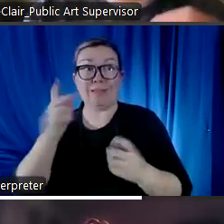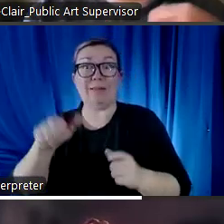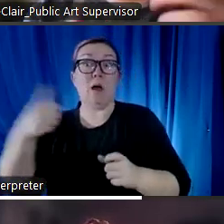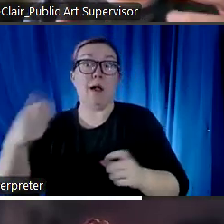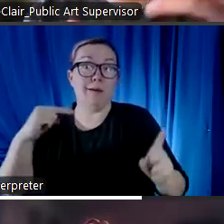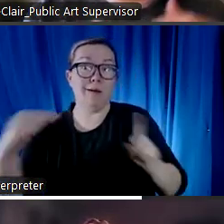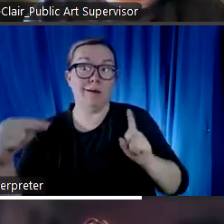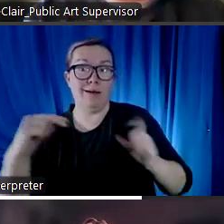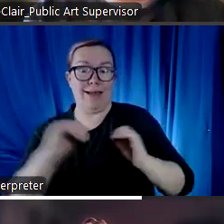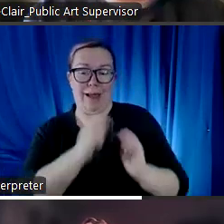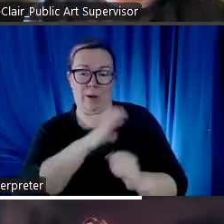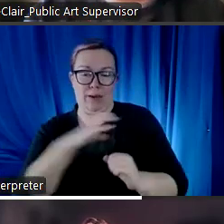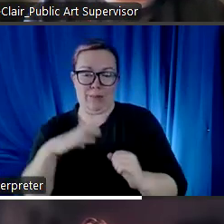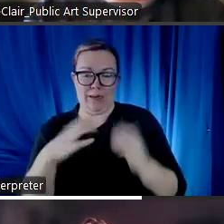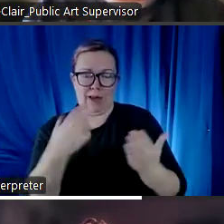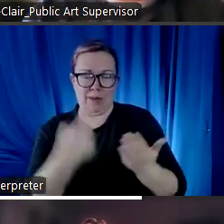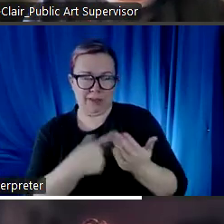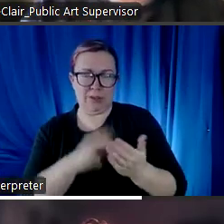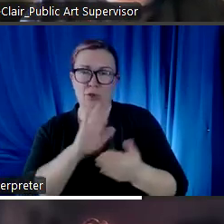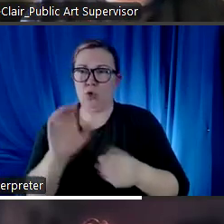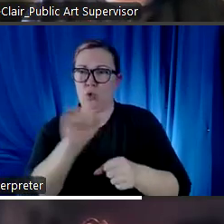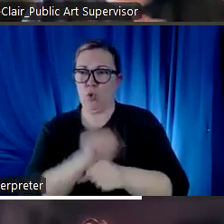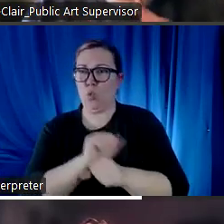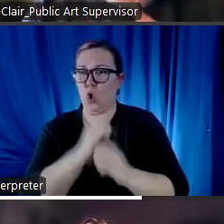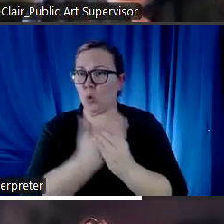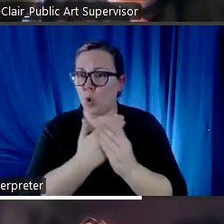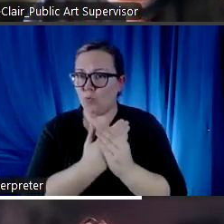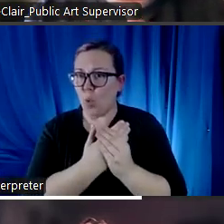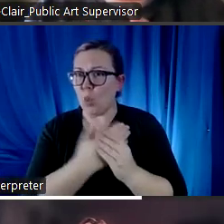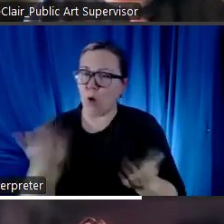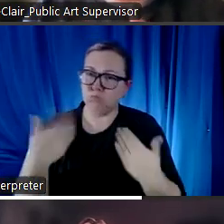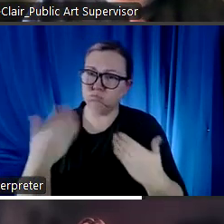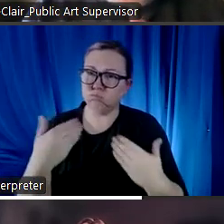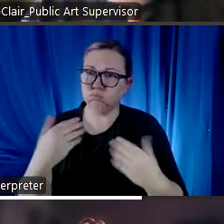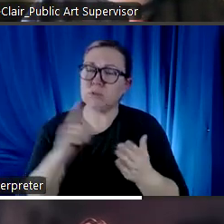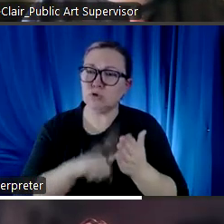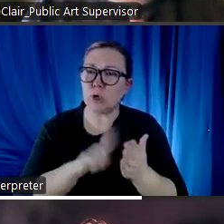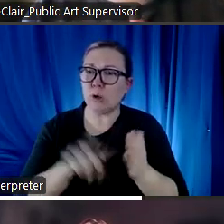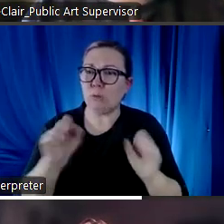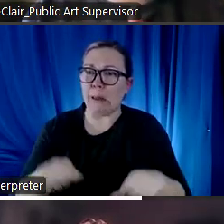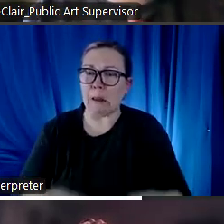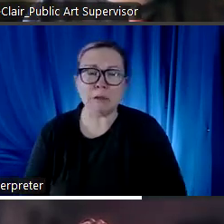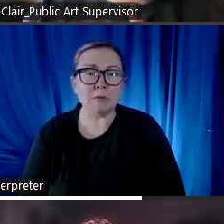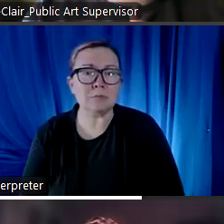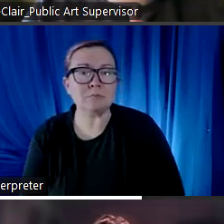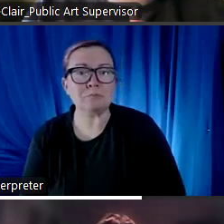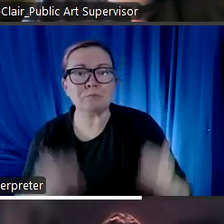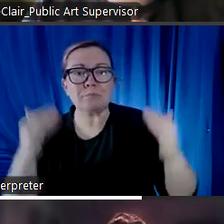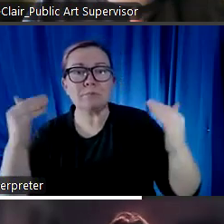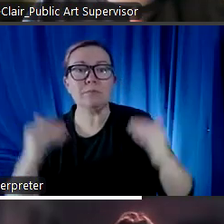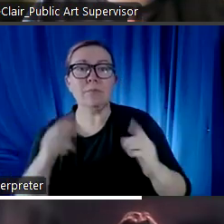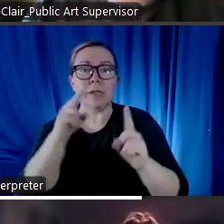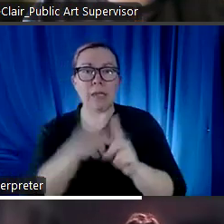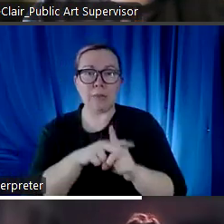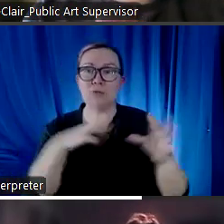how a committee might speak about your portfolio and your work, check that out. And then application instructions